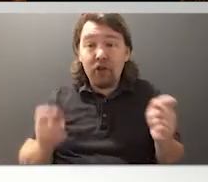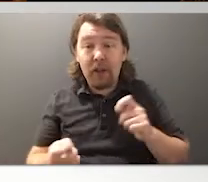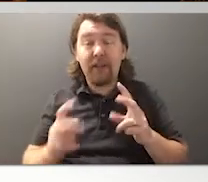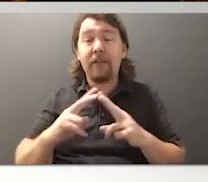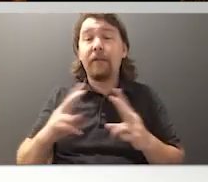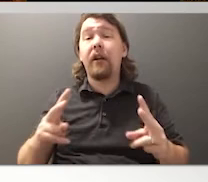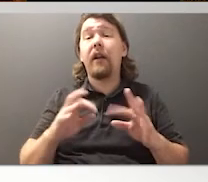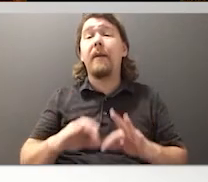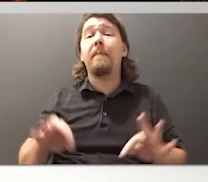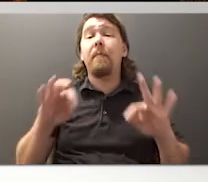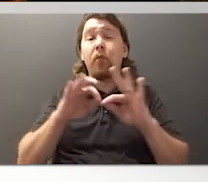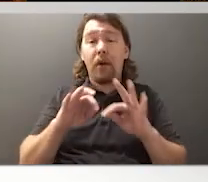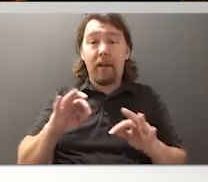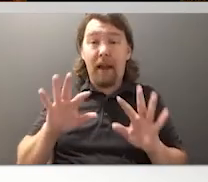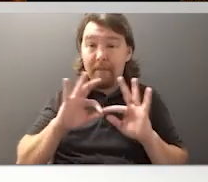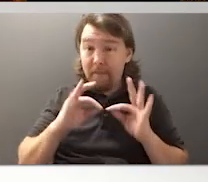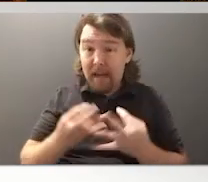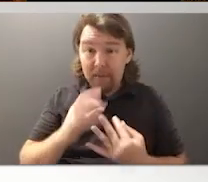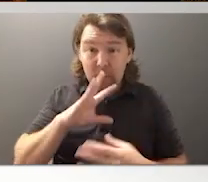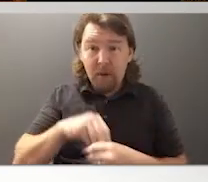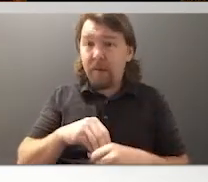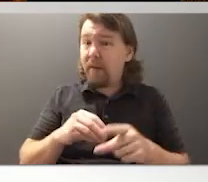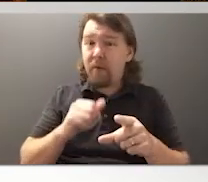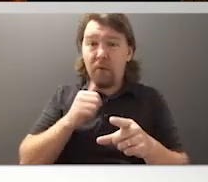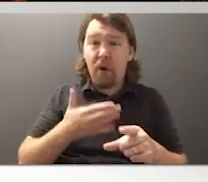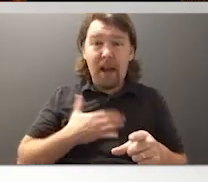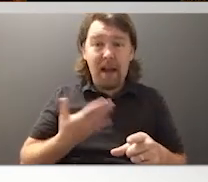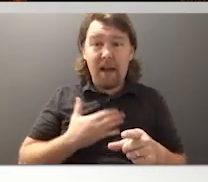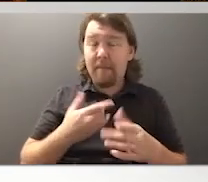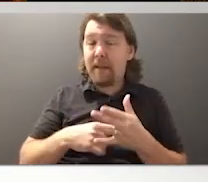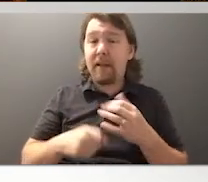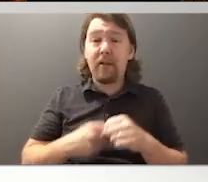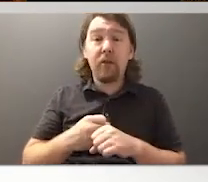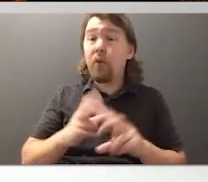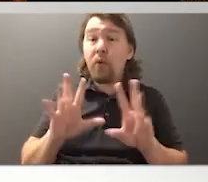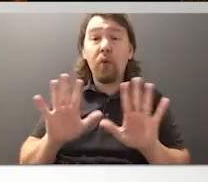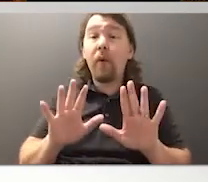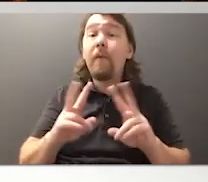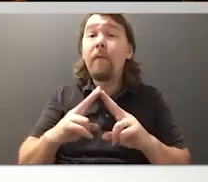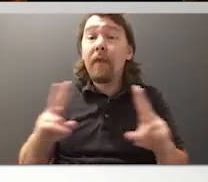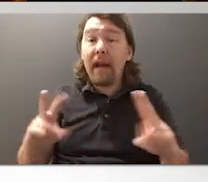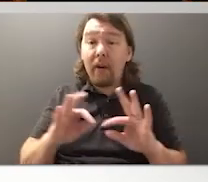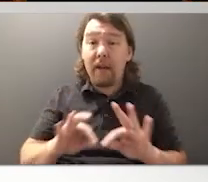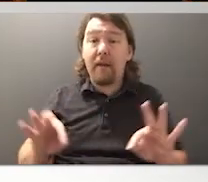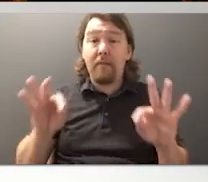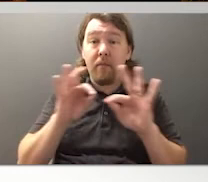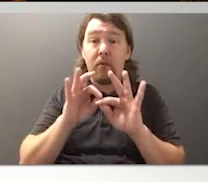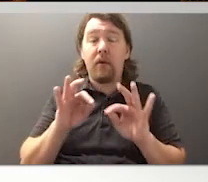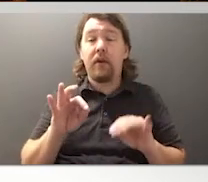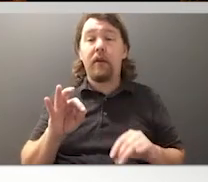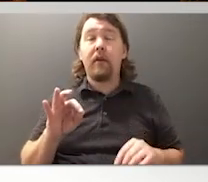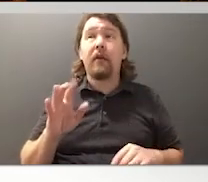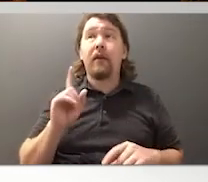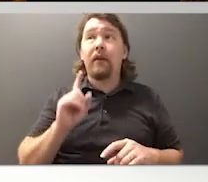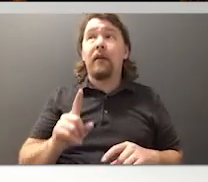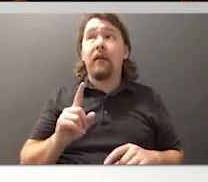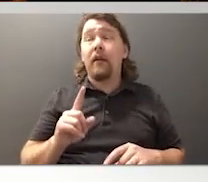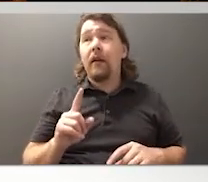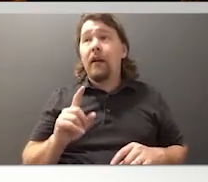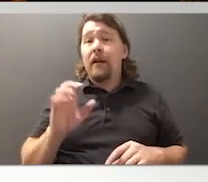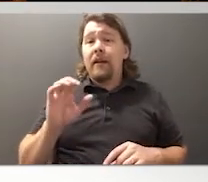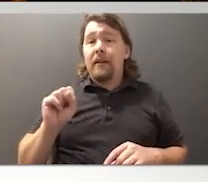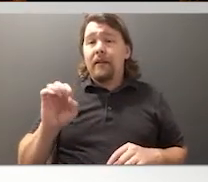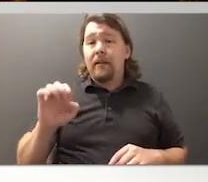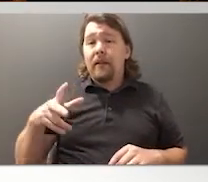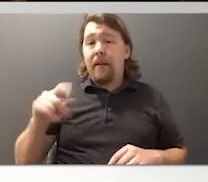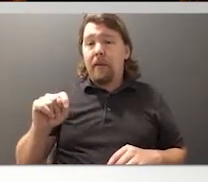session, these things can change. And it's very important that our families are engaged. If you're not happy this year, please keep notes. It's very